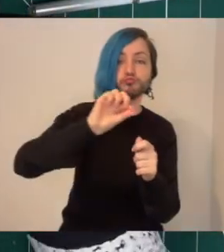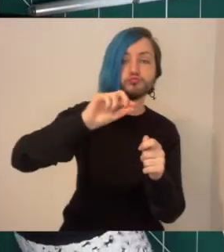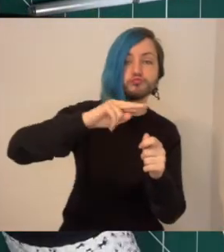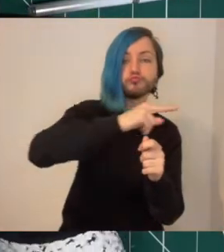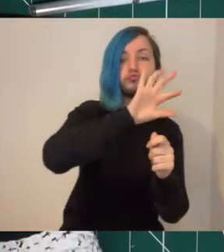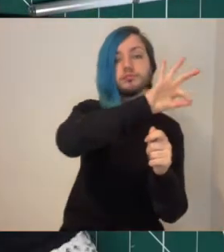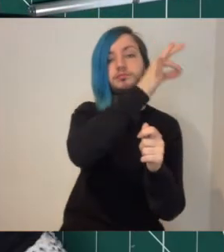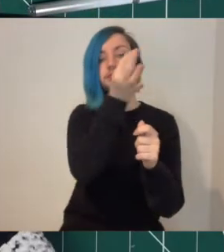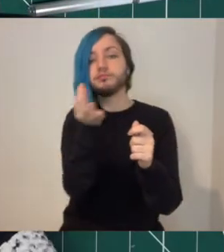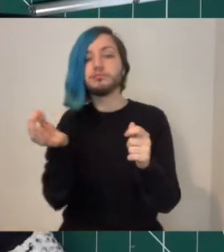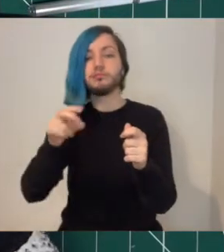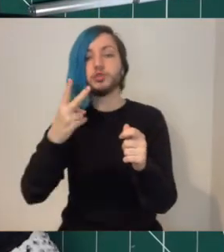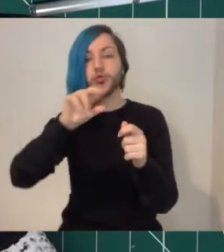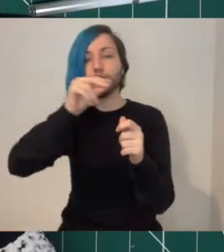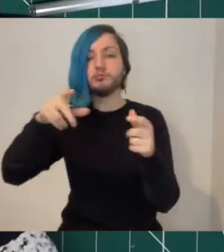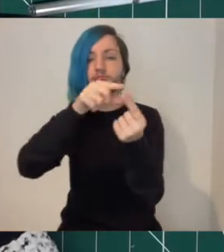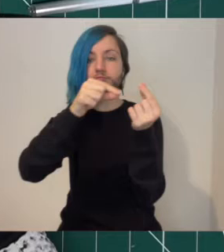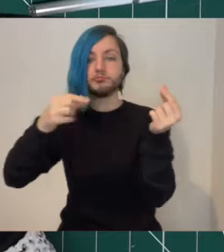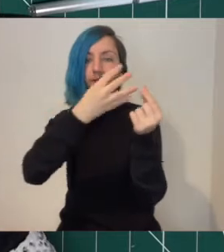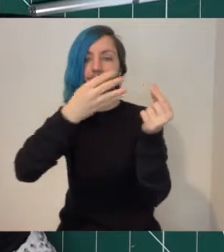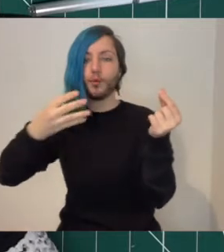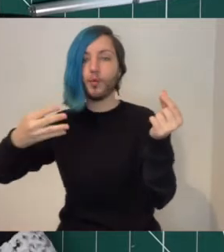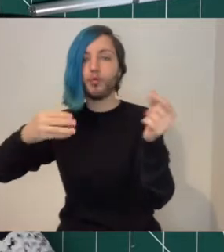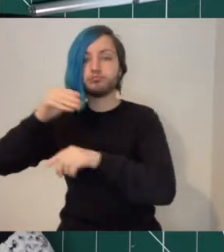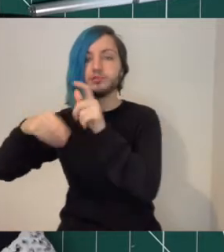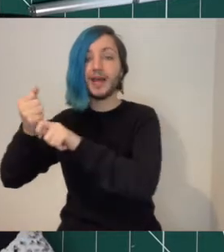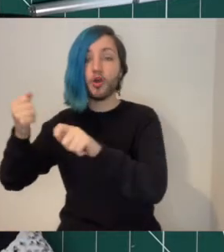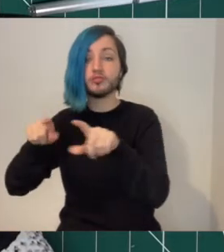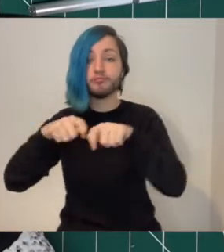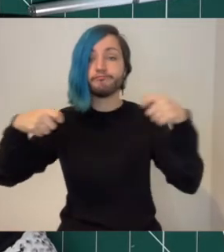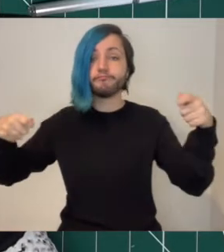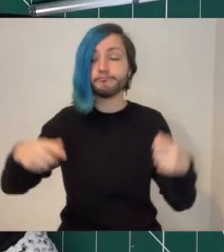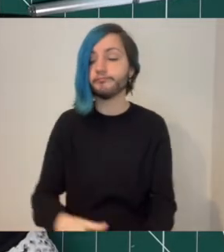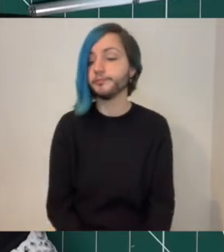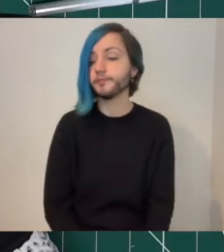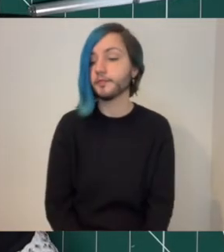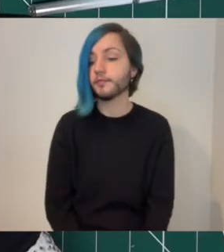here, and then you tie a knot in the end.